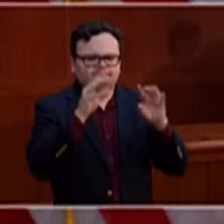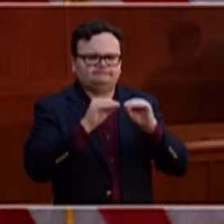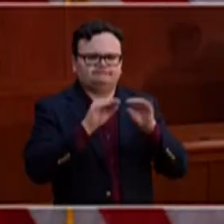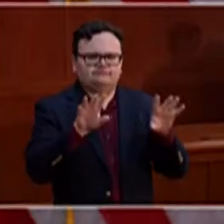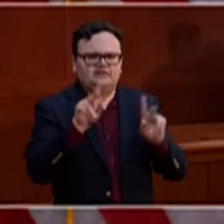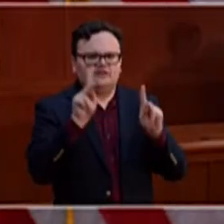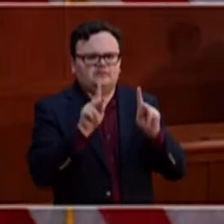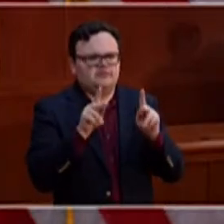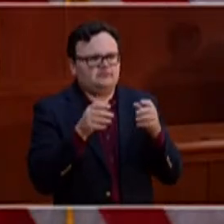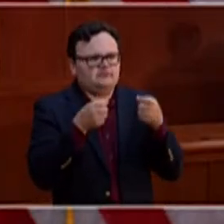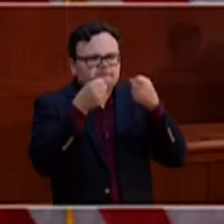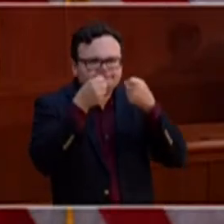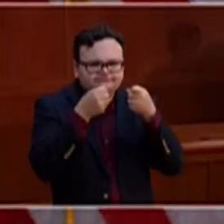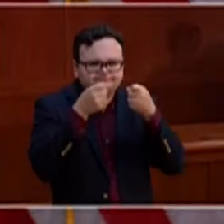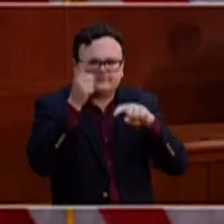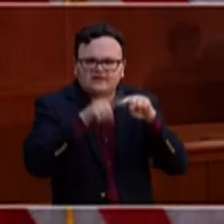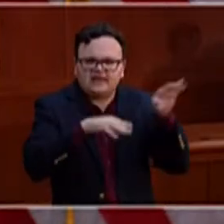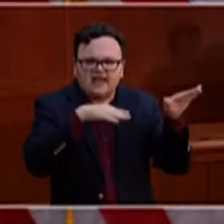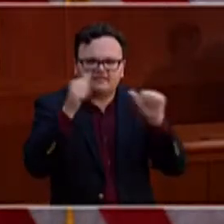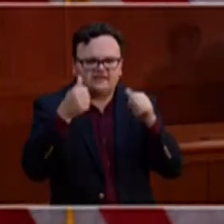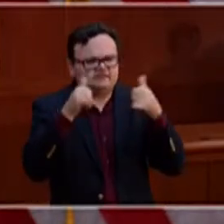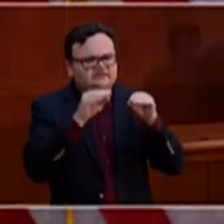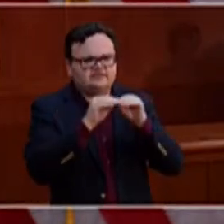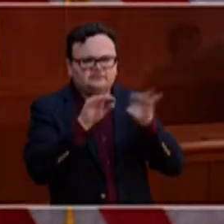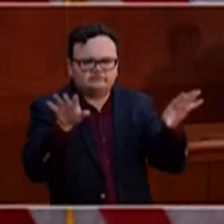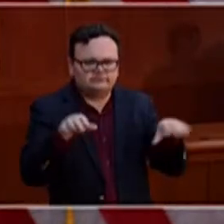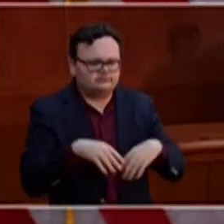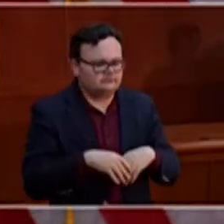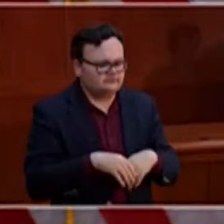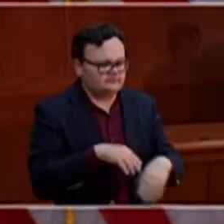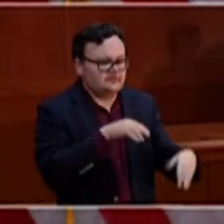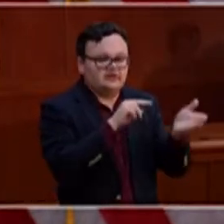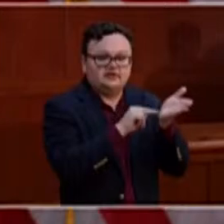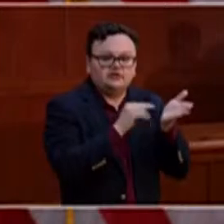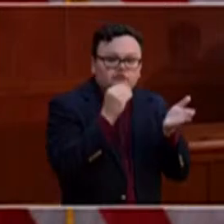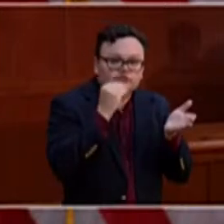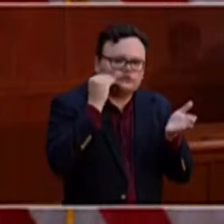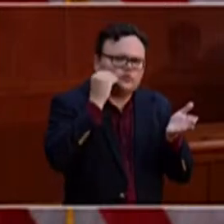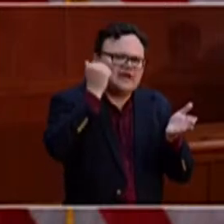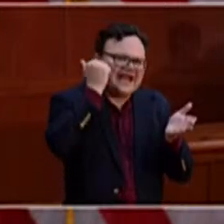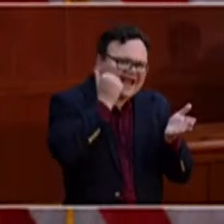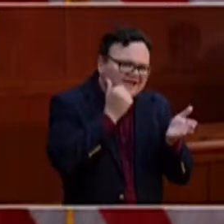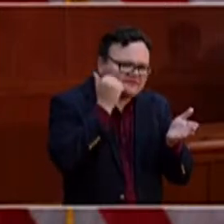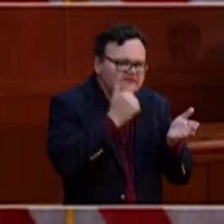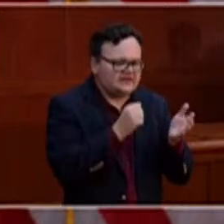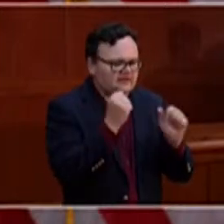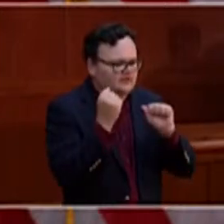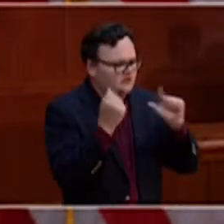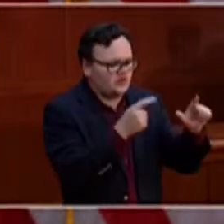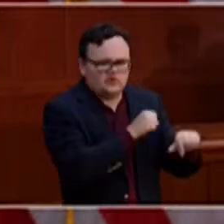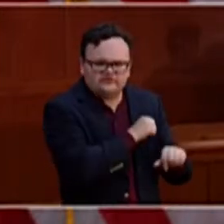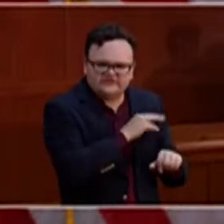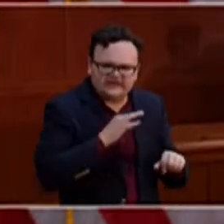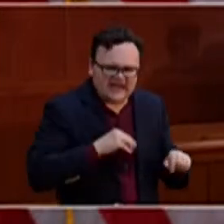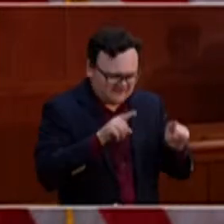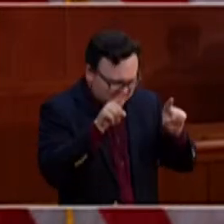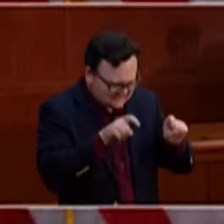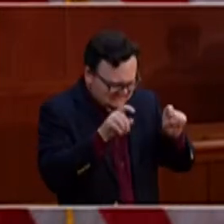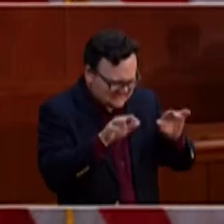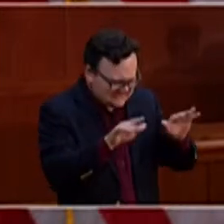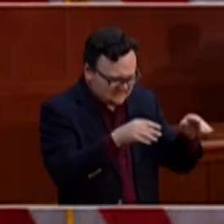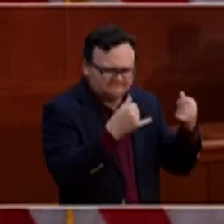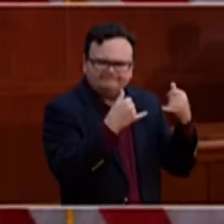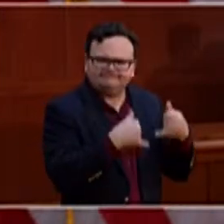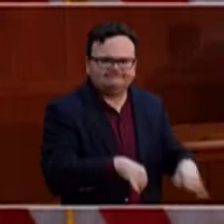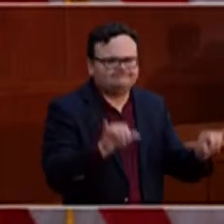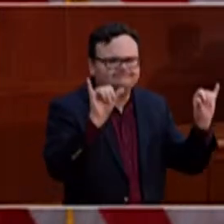prison outbreaks. So, our nursing homes, they go through screening every day for all the staff. and yet you still have folks